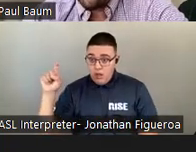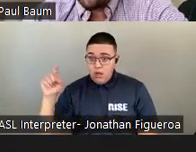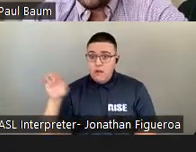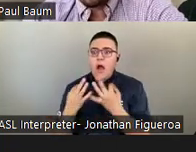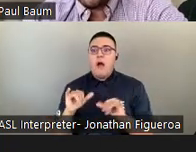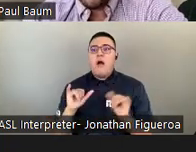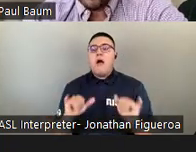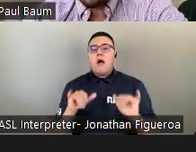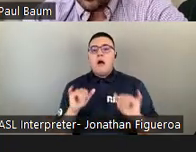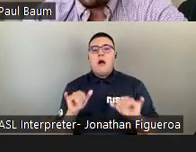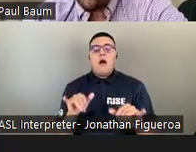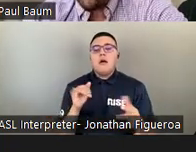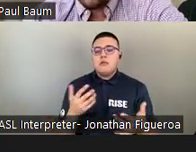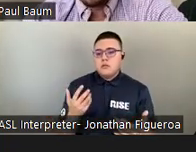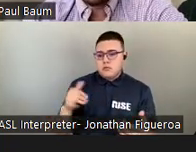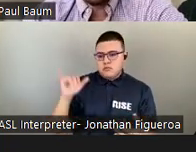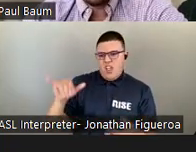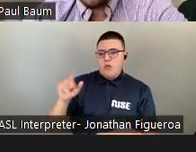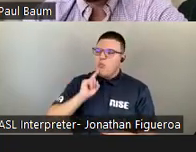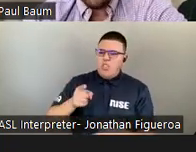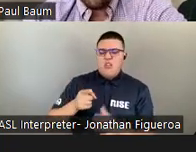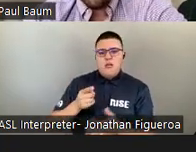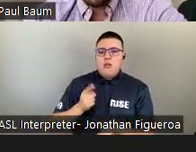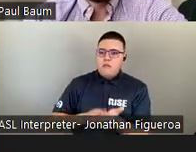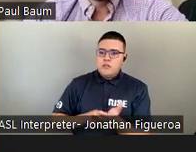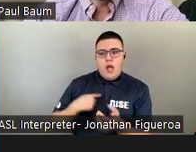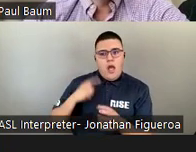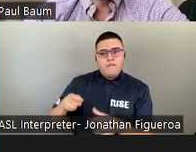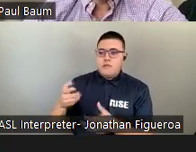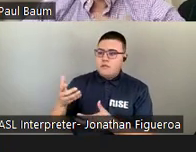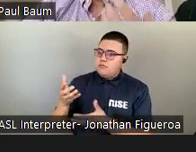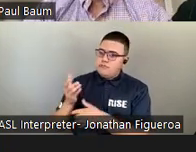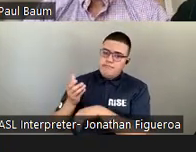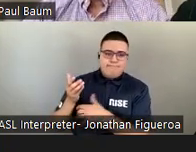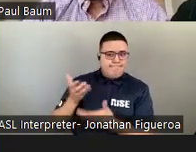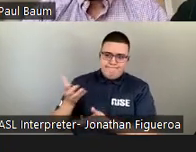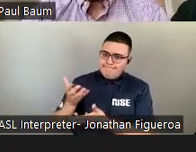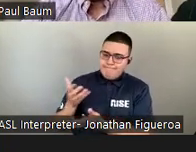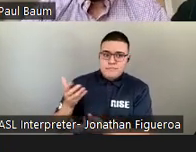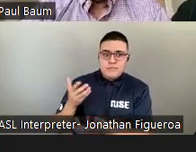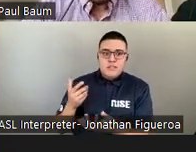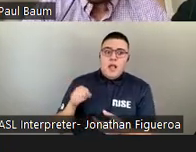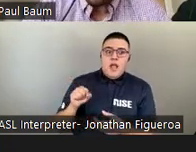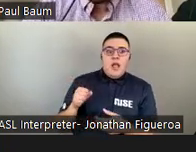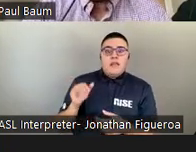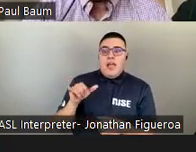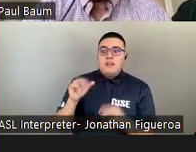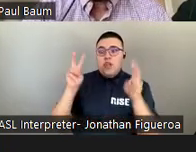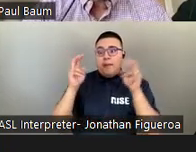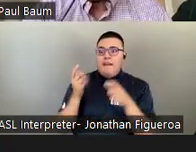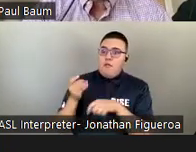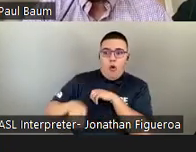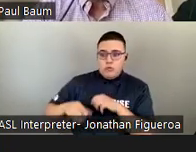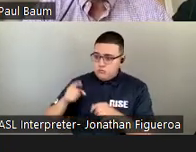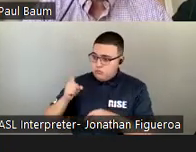real conversations that I have to have with families, and it is tough. So I will share that. I encourage people